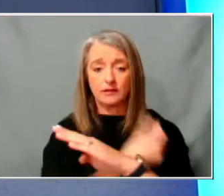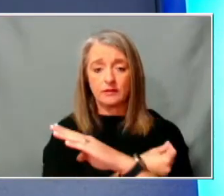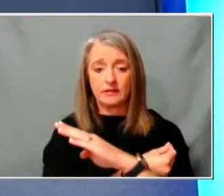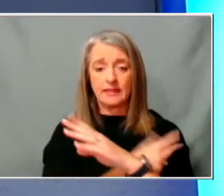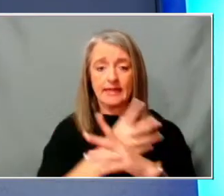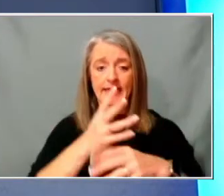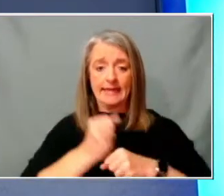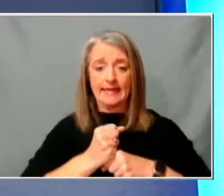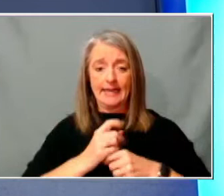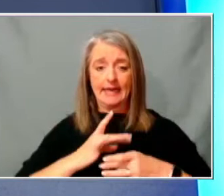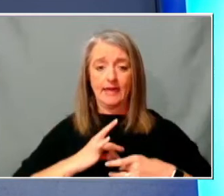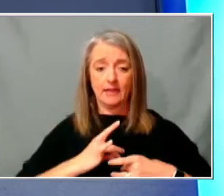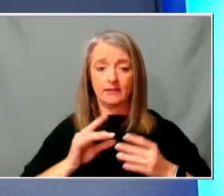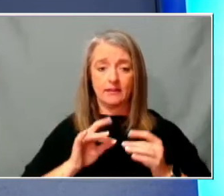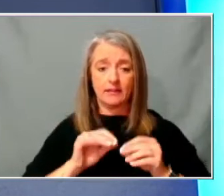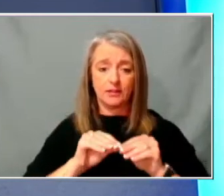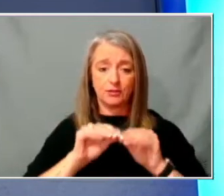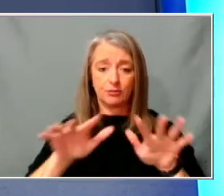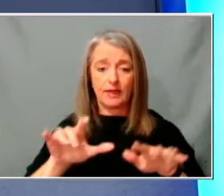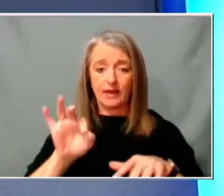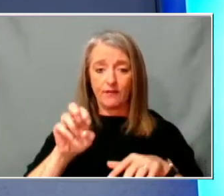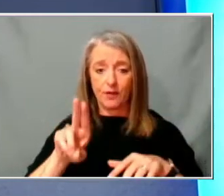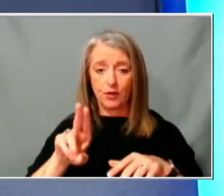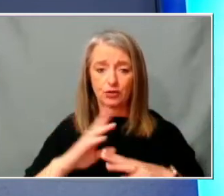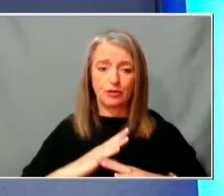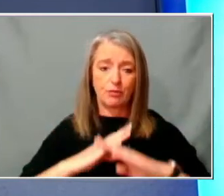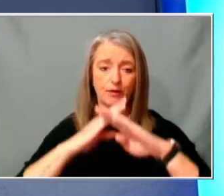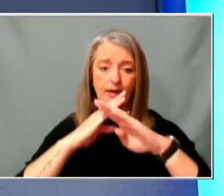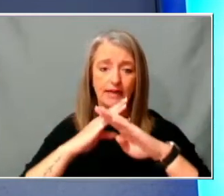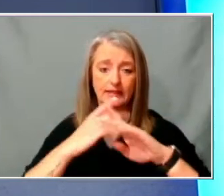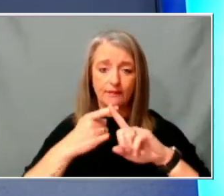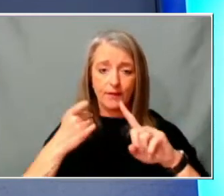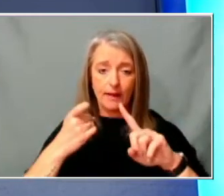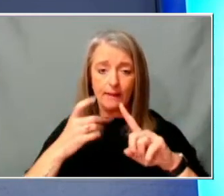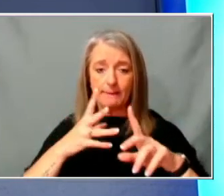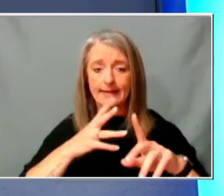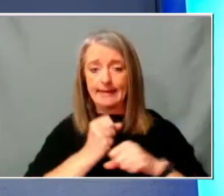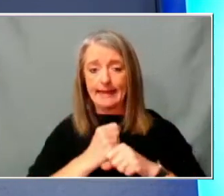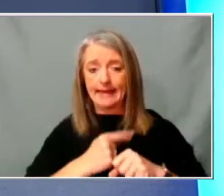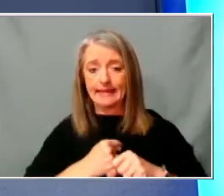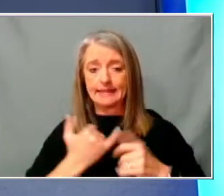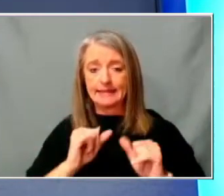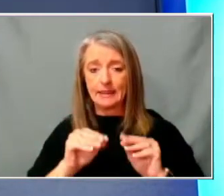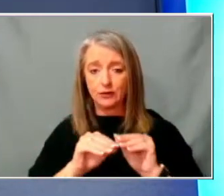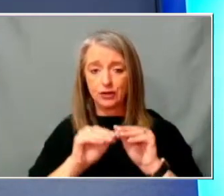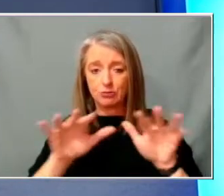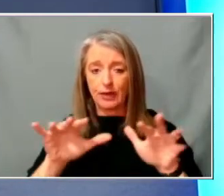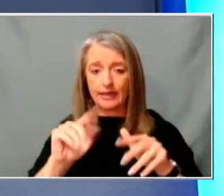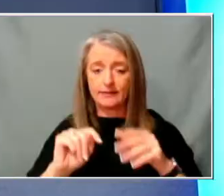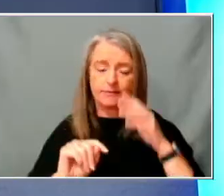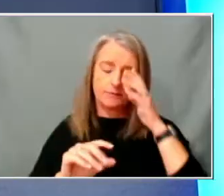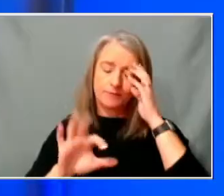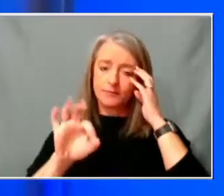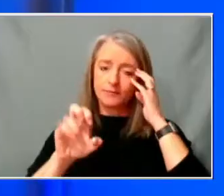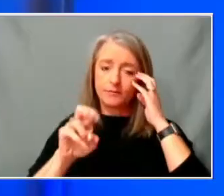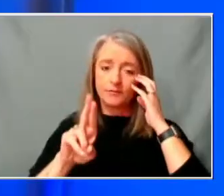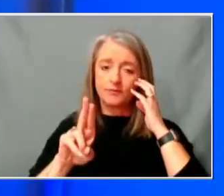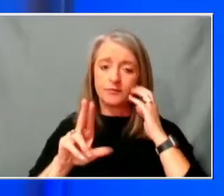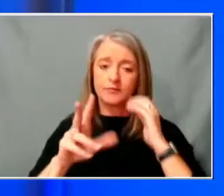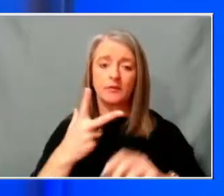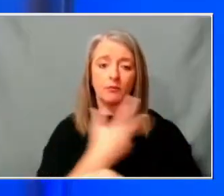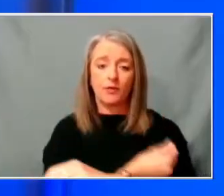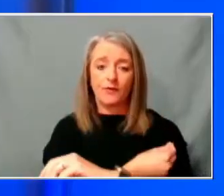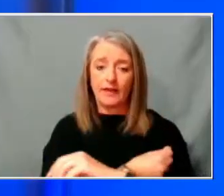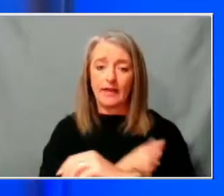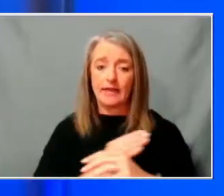the flu, or if it just prevents you from getting it, but you can still spread it. So the influenza vaccine won't prevent you